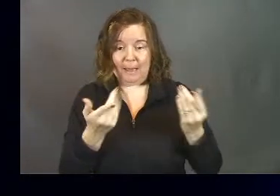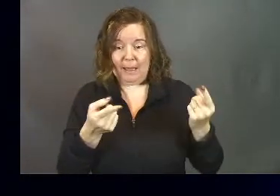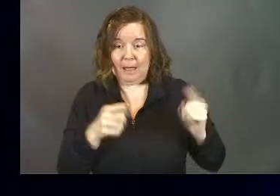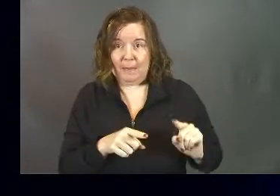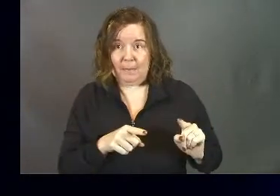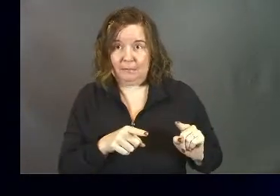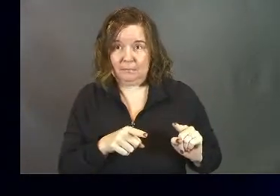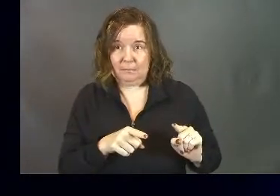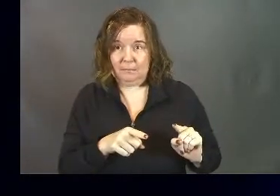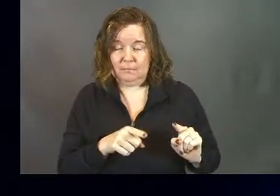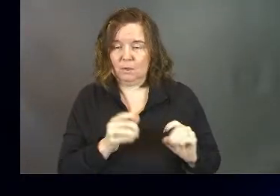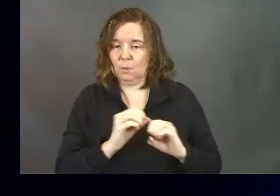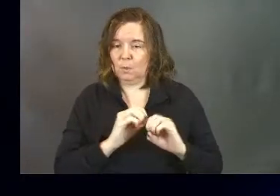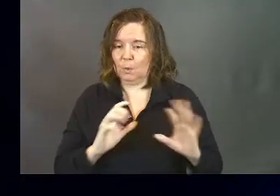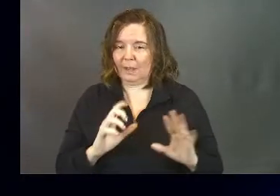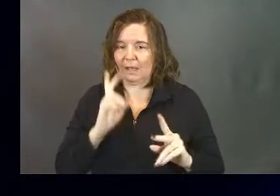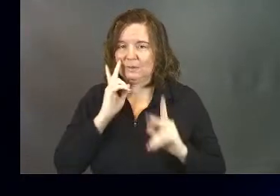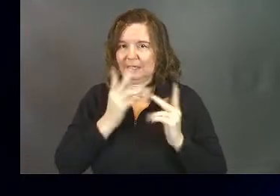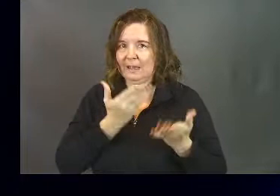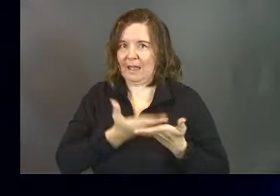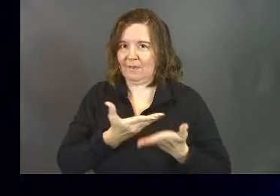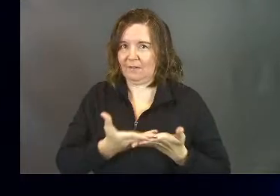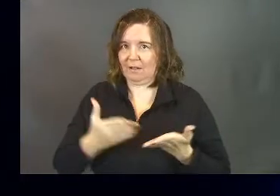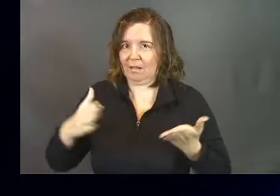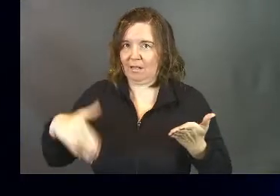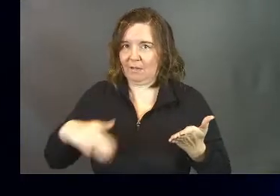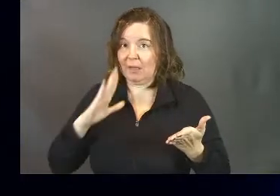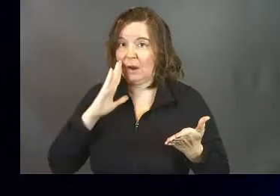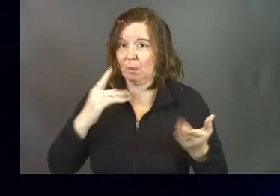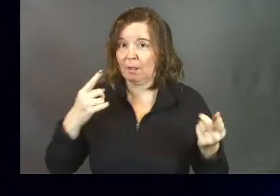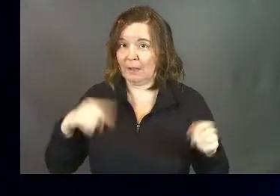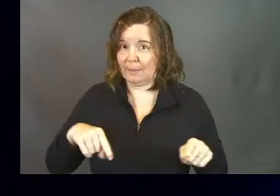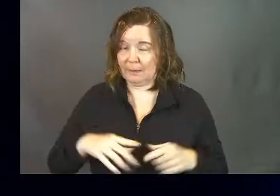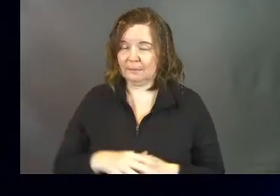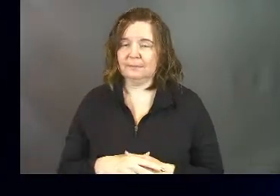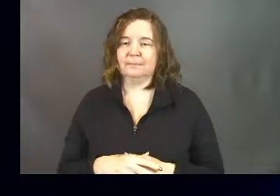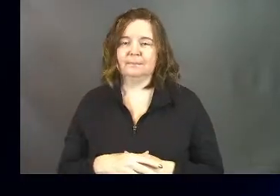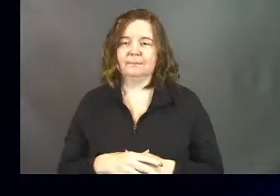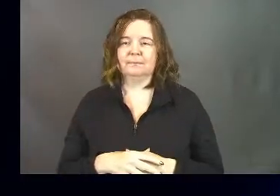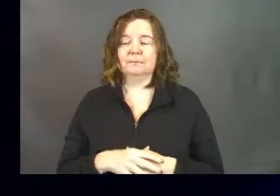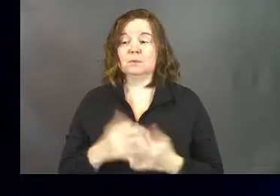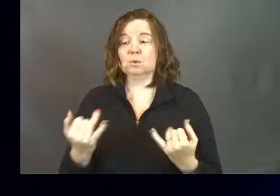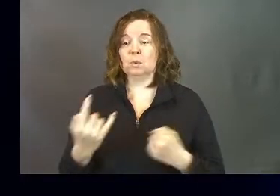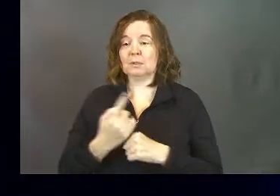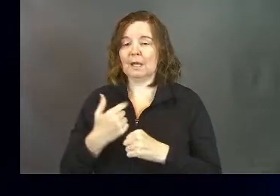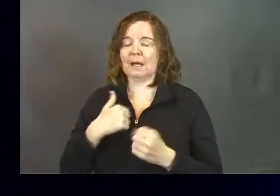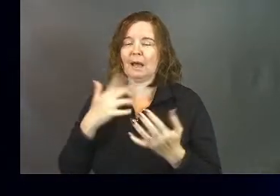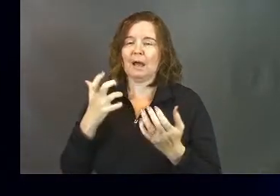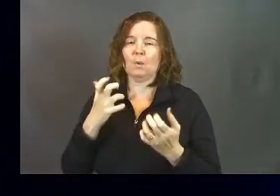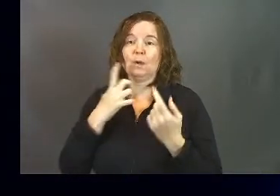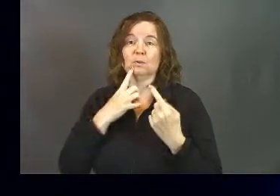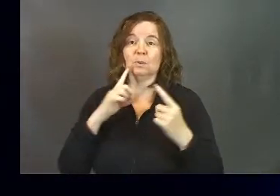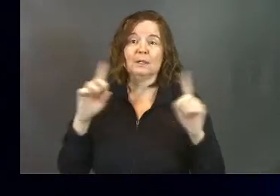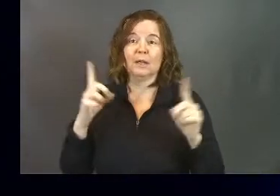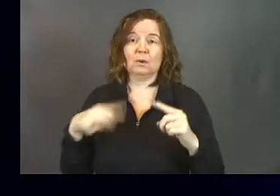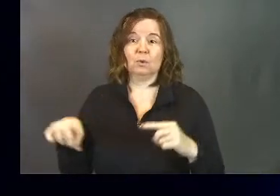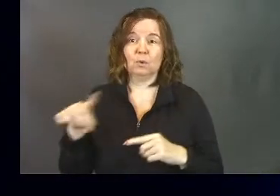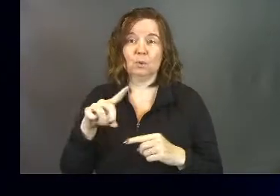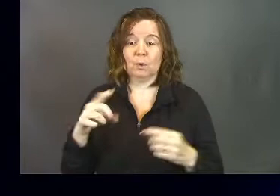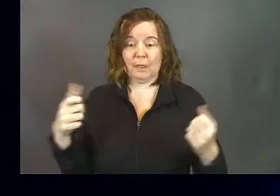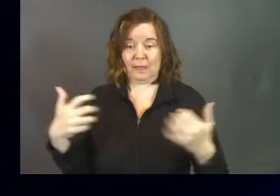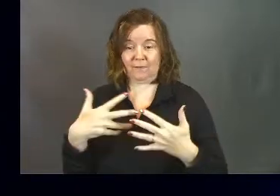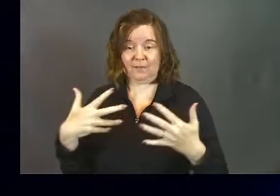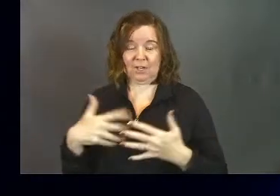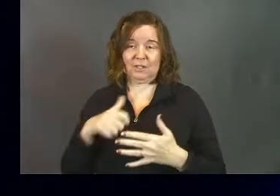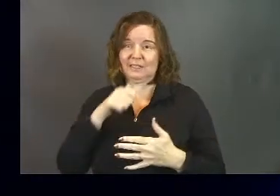happen without seeing evidence that it will happen. So today I just wanted to declare to you that fear